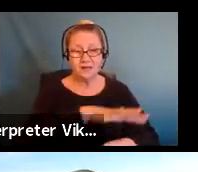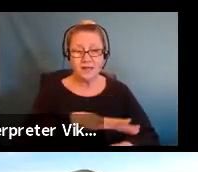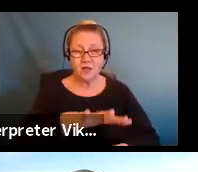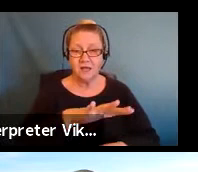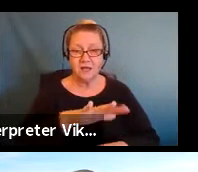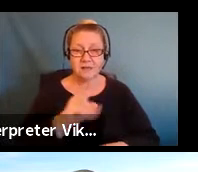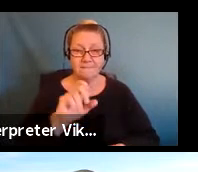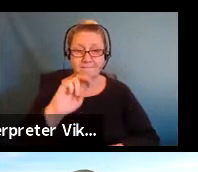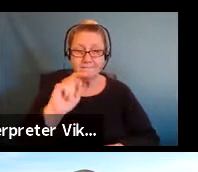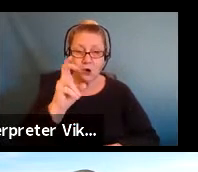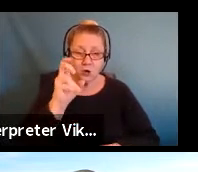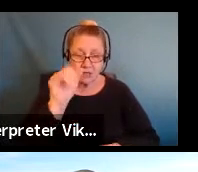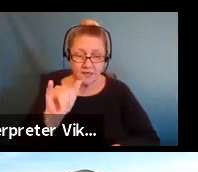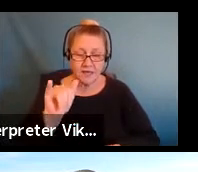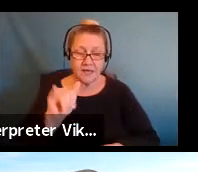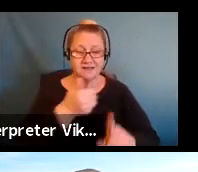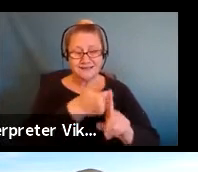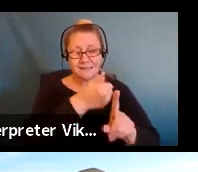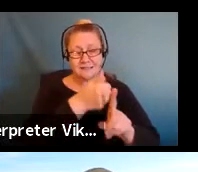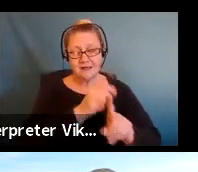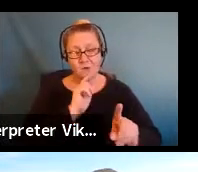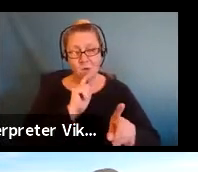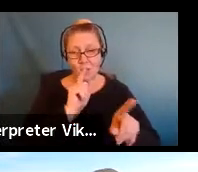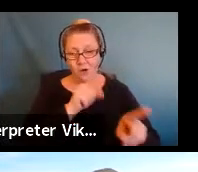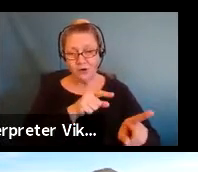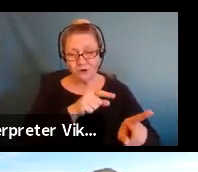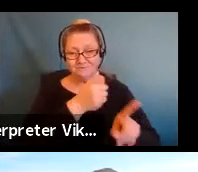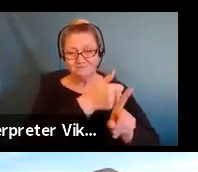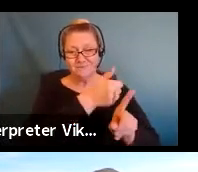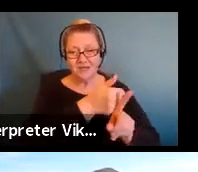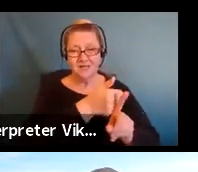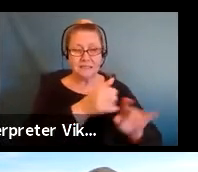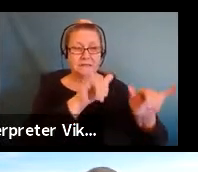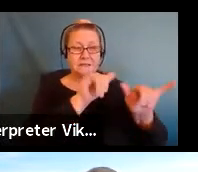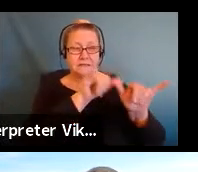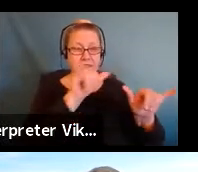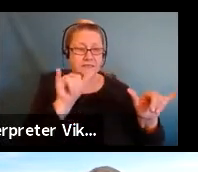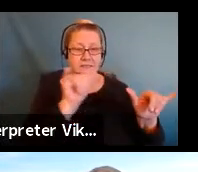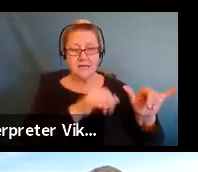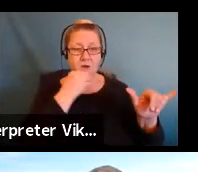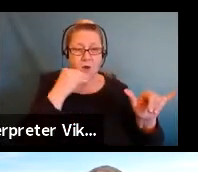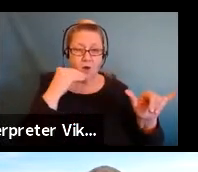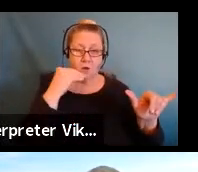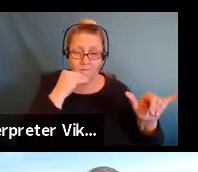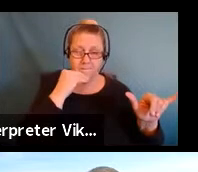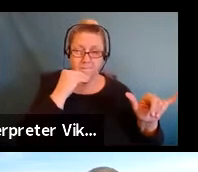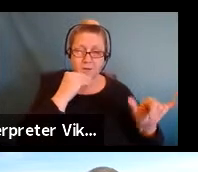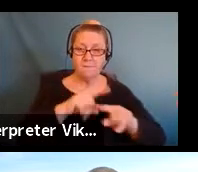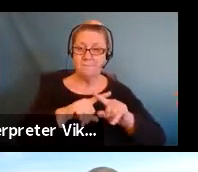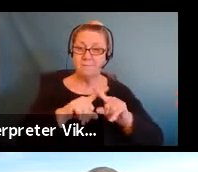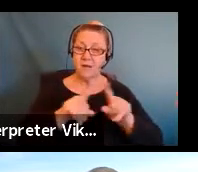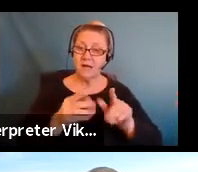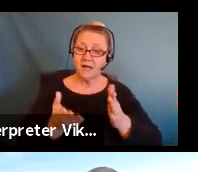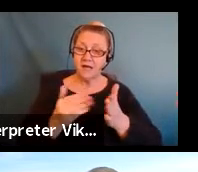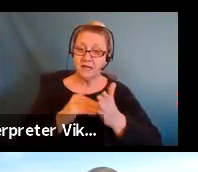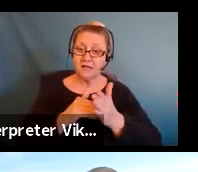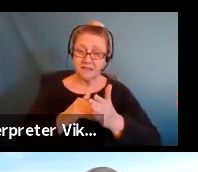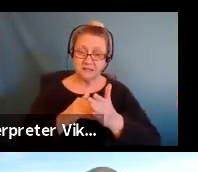of self-ordered very similar restrictions, but it just again